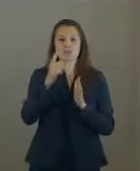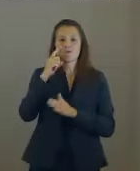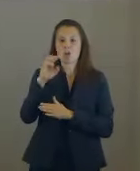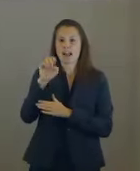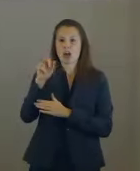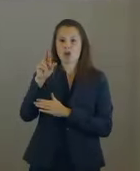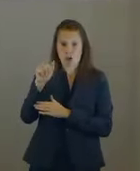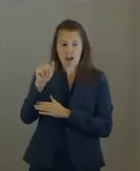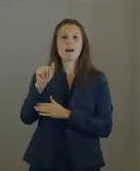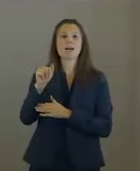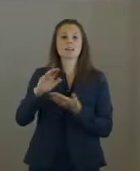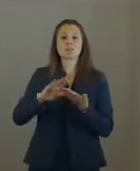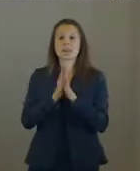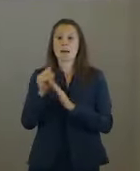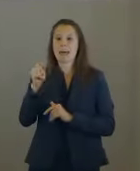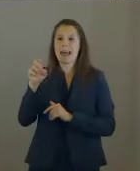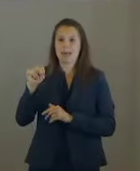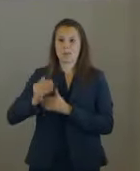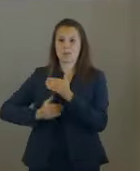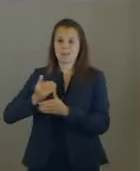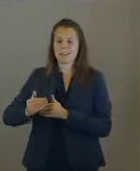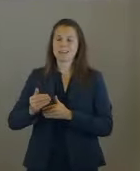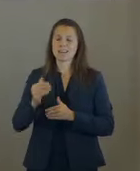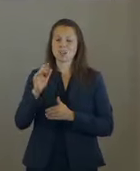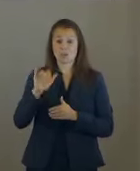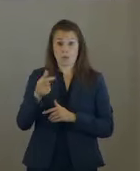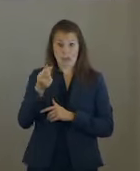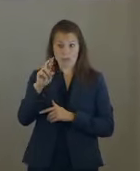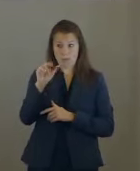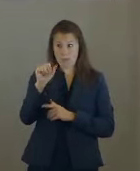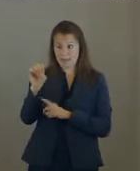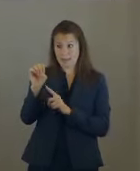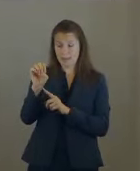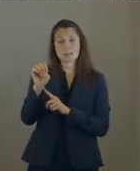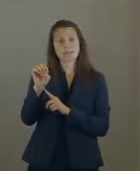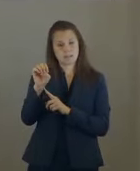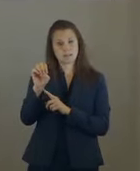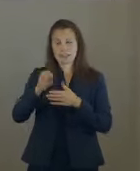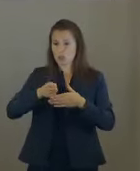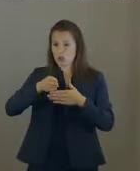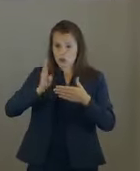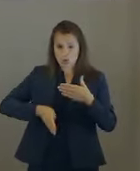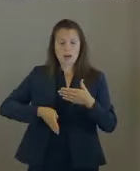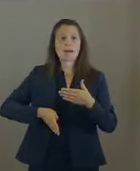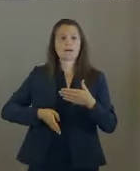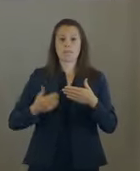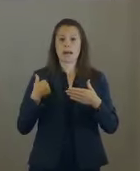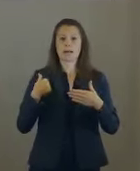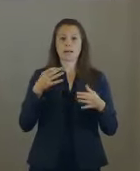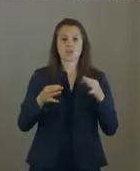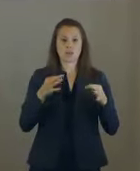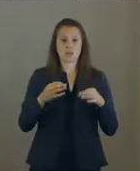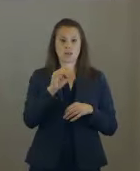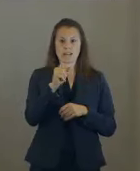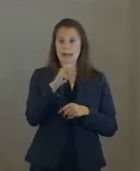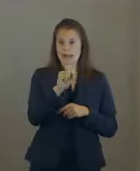actions into administrative proceedings. So that Grand Rapids case, it concluded in the Court of Claims,